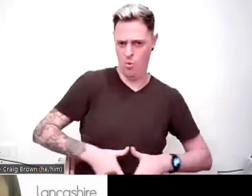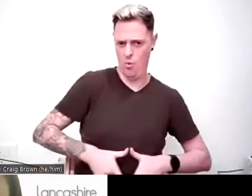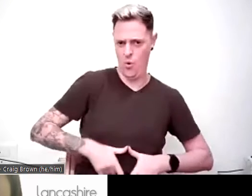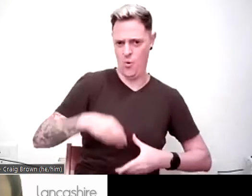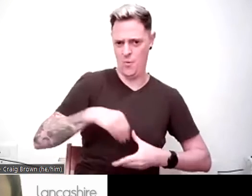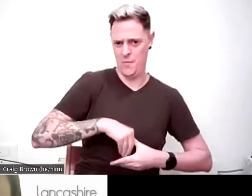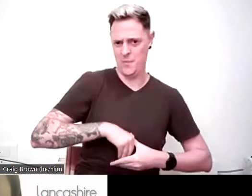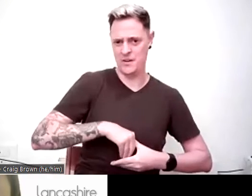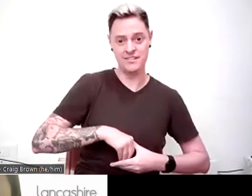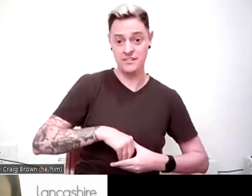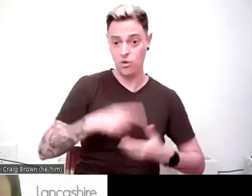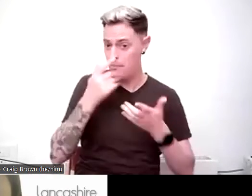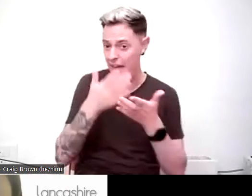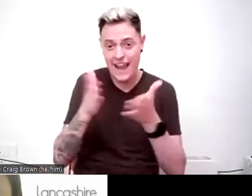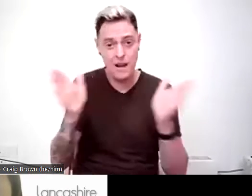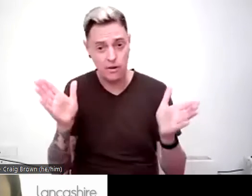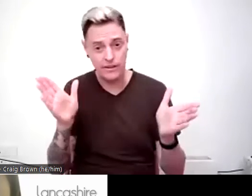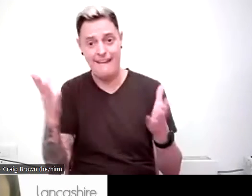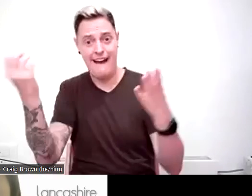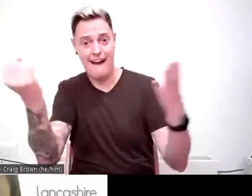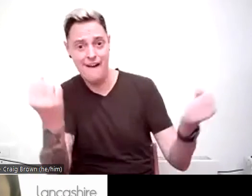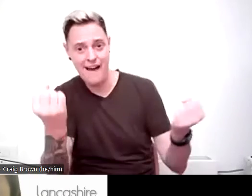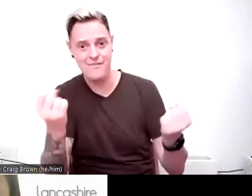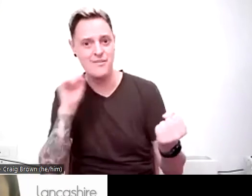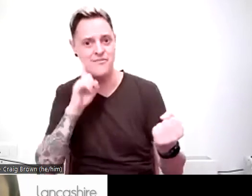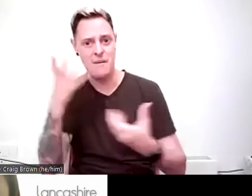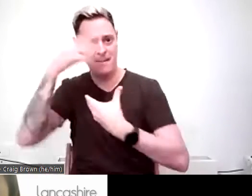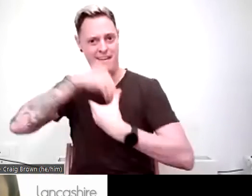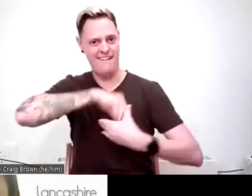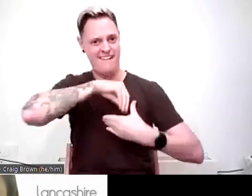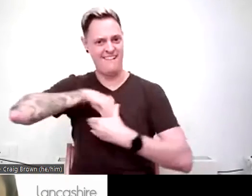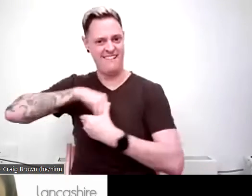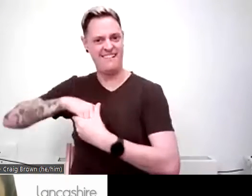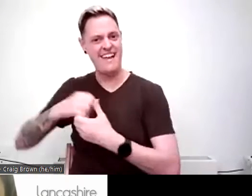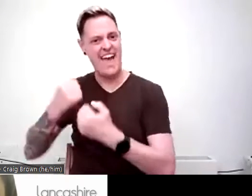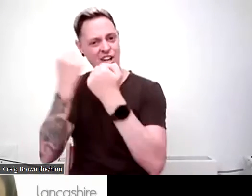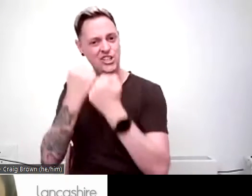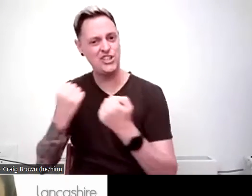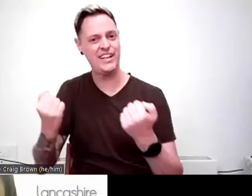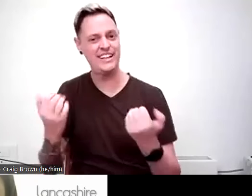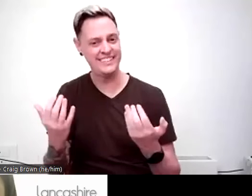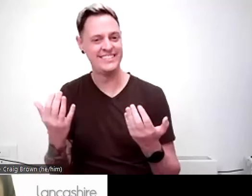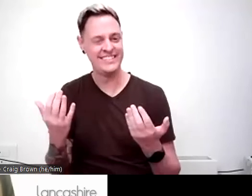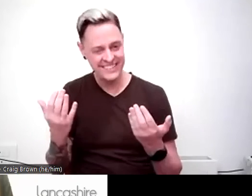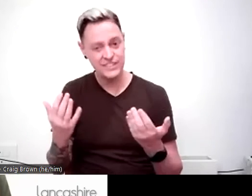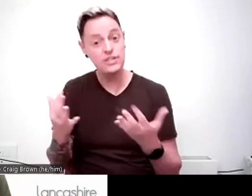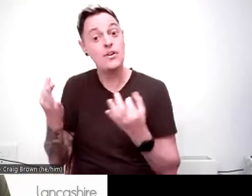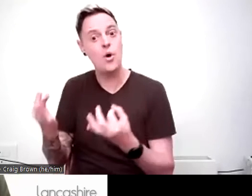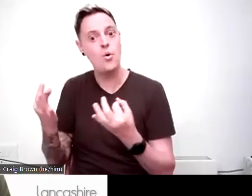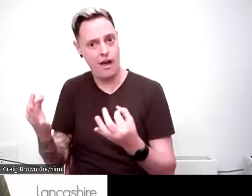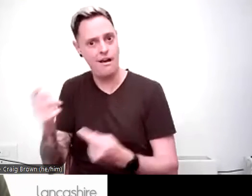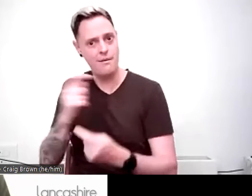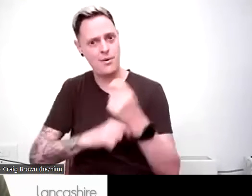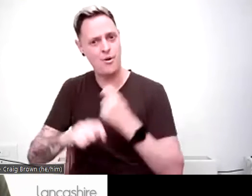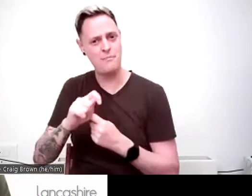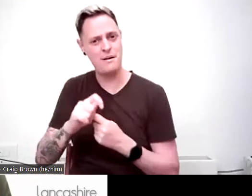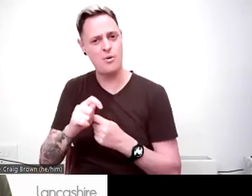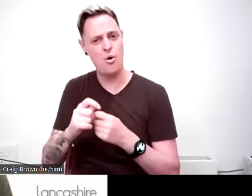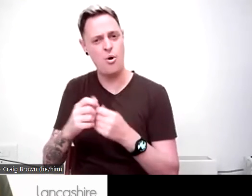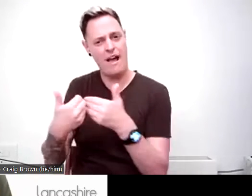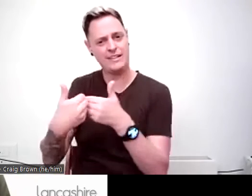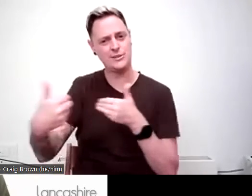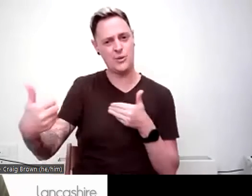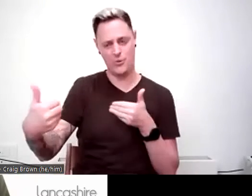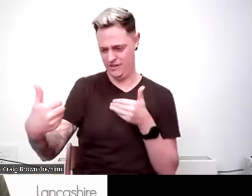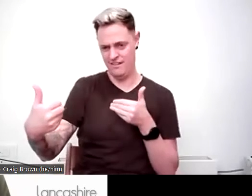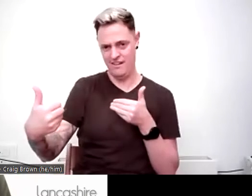it's bringing it into, it's excluding quite a lot of people when we're doing that. So yeah, I don't claim to be like an expert,